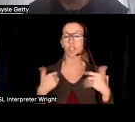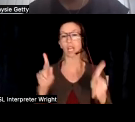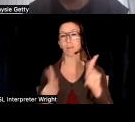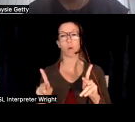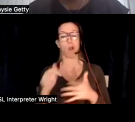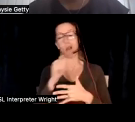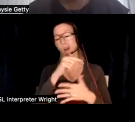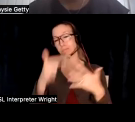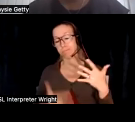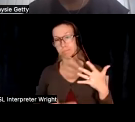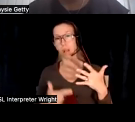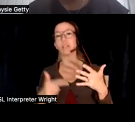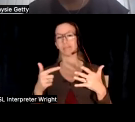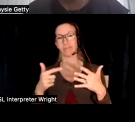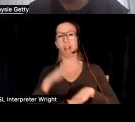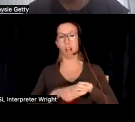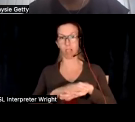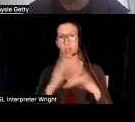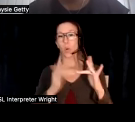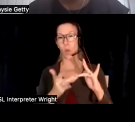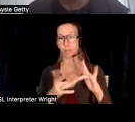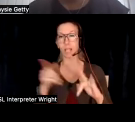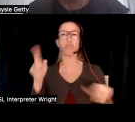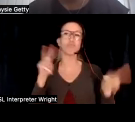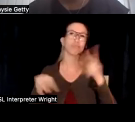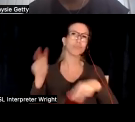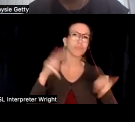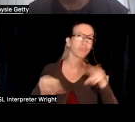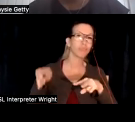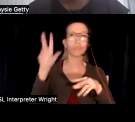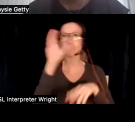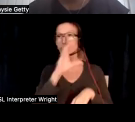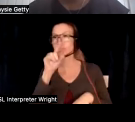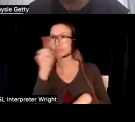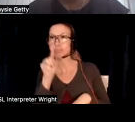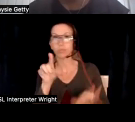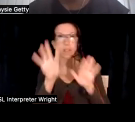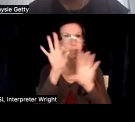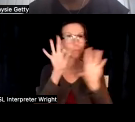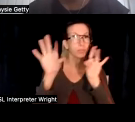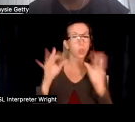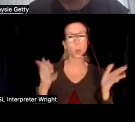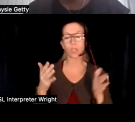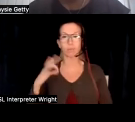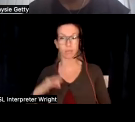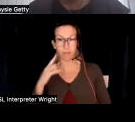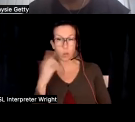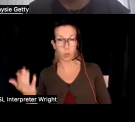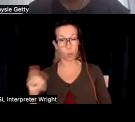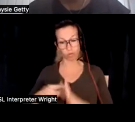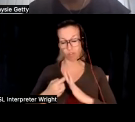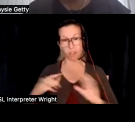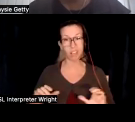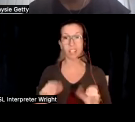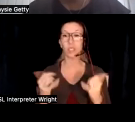this is really on our website, where you can browse around and find what's useful to you and put that into action right away. And we're